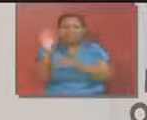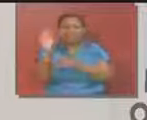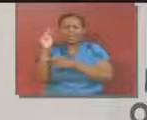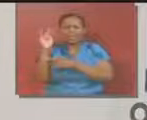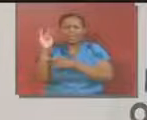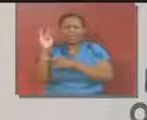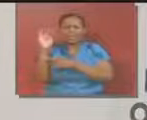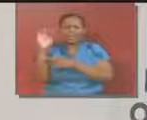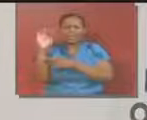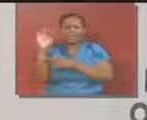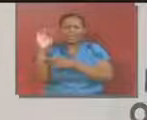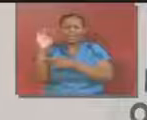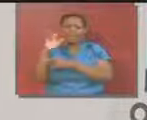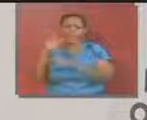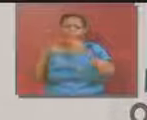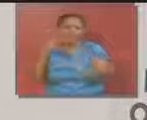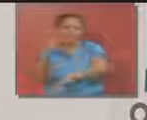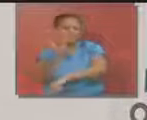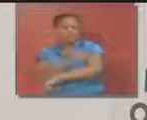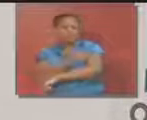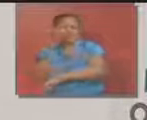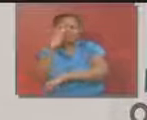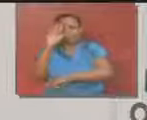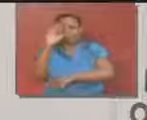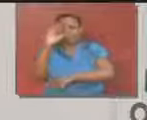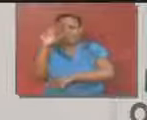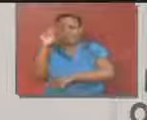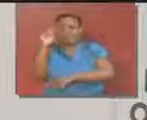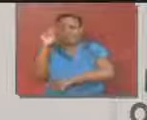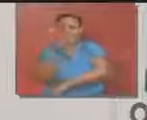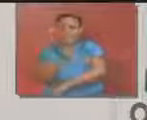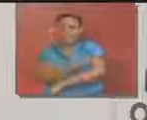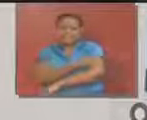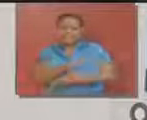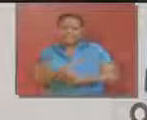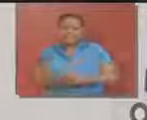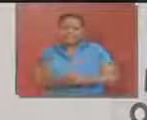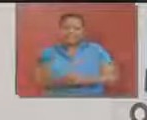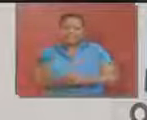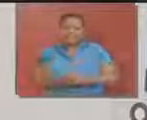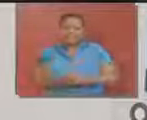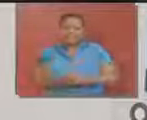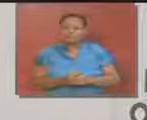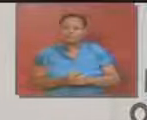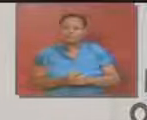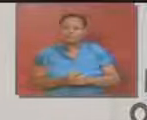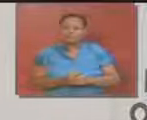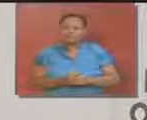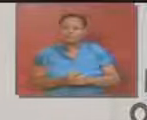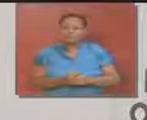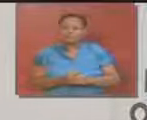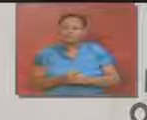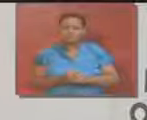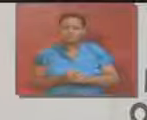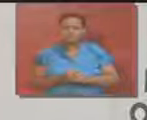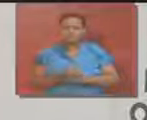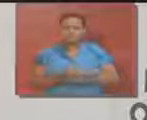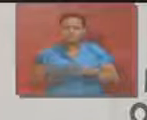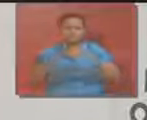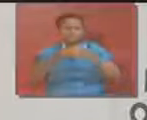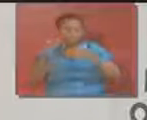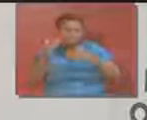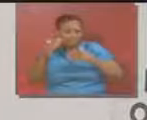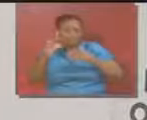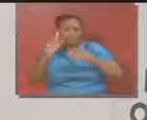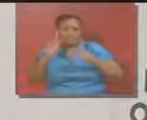about vaccination. So I want to have it where I answer in a question and answer form per se. So the first thing is I deep dive